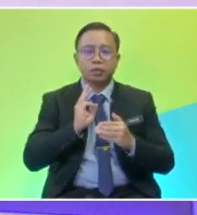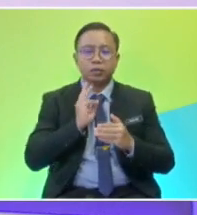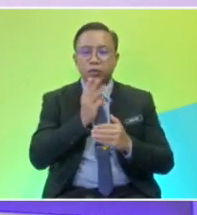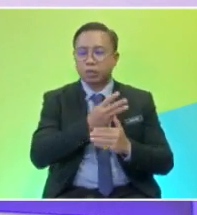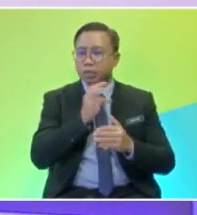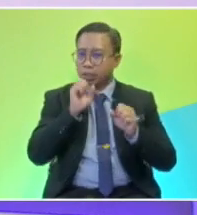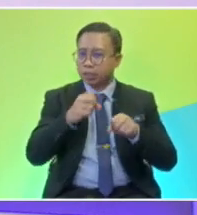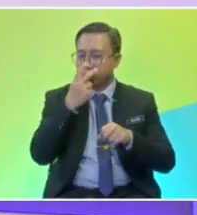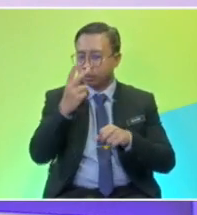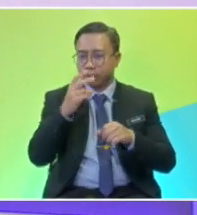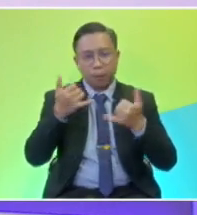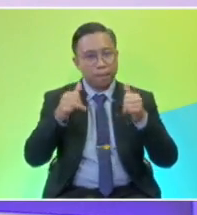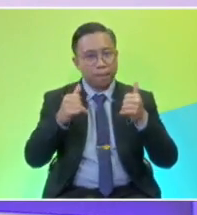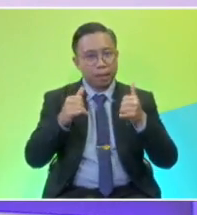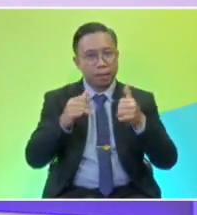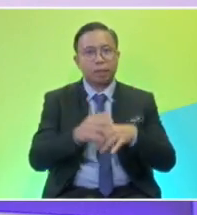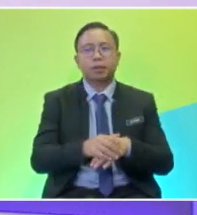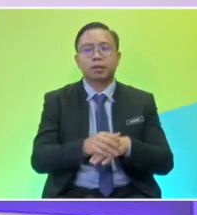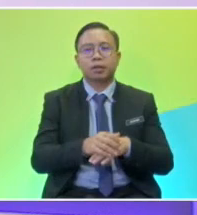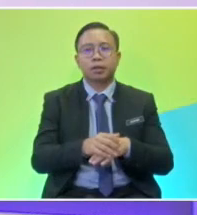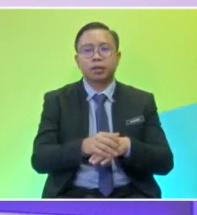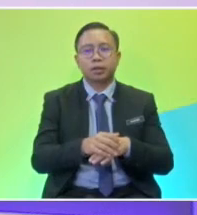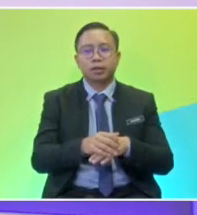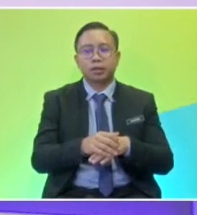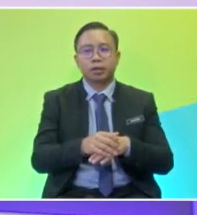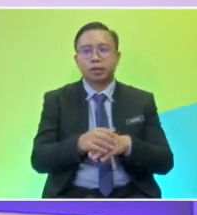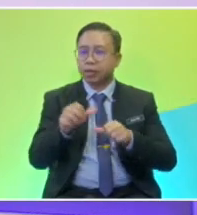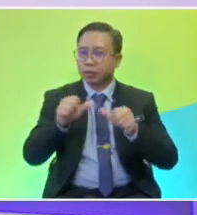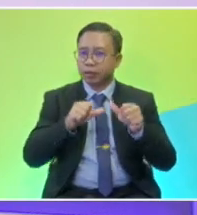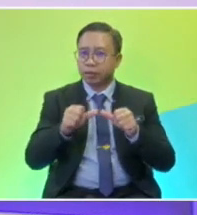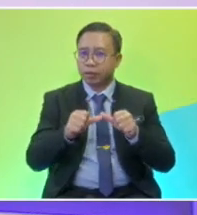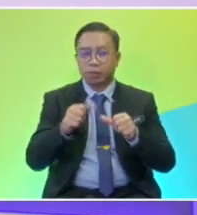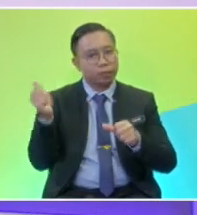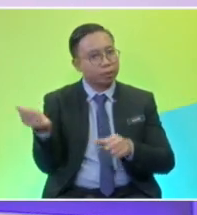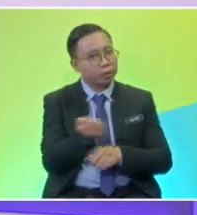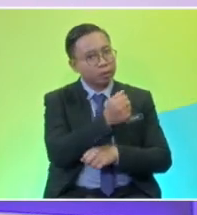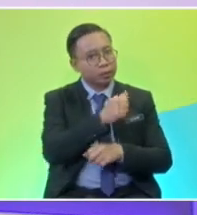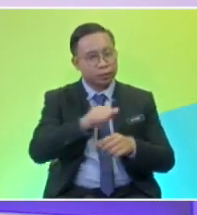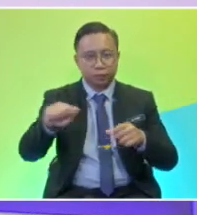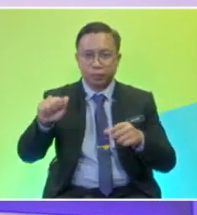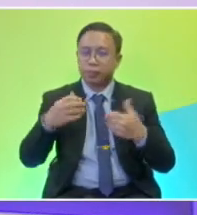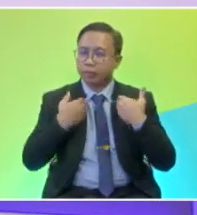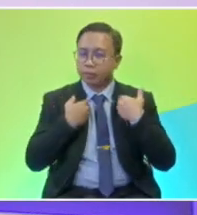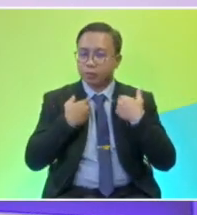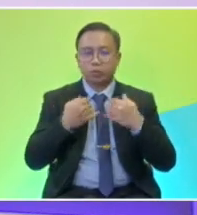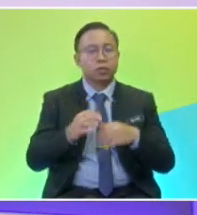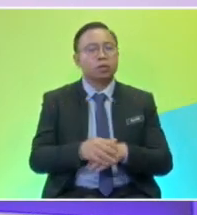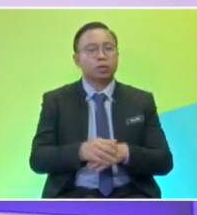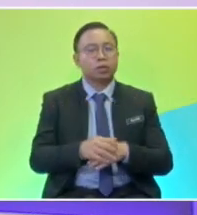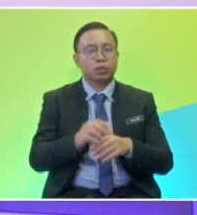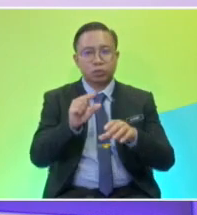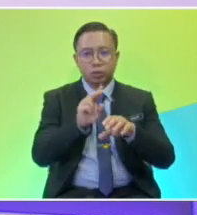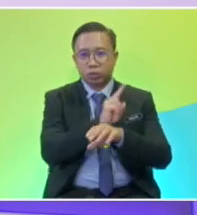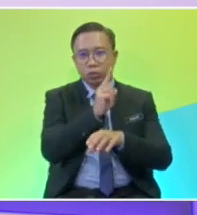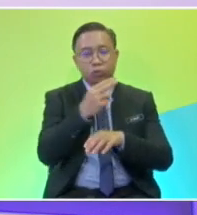playing handball, rugby, whatever, mm-hmm. they use their joint, even badminton. Okay, there's a joint that the shoulder allows